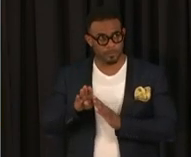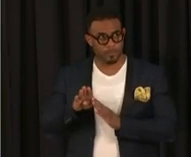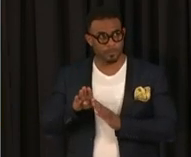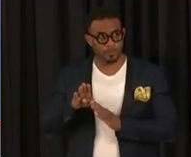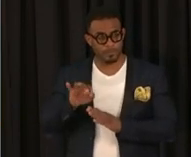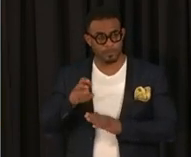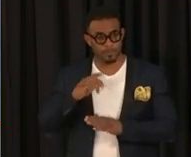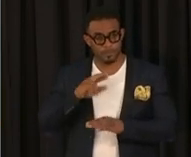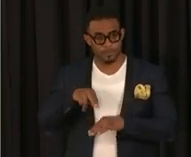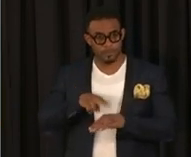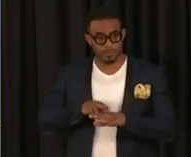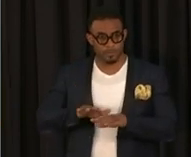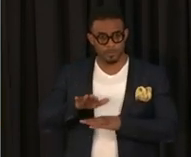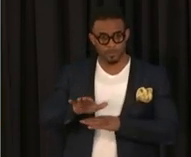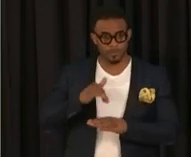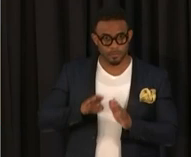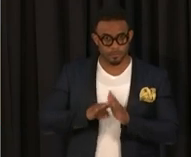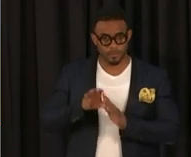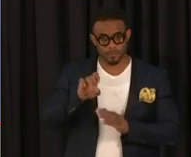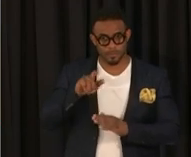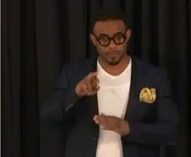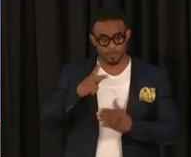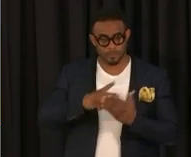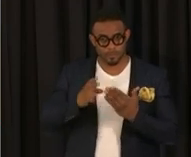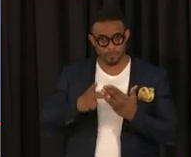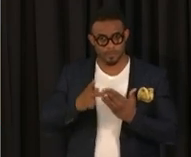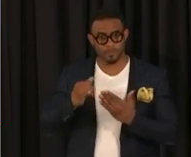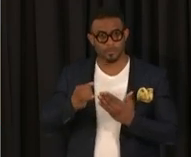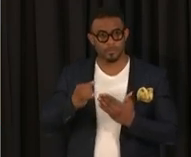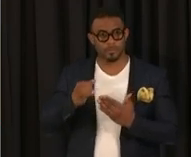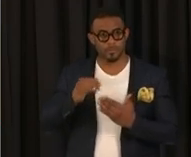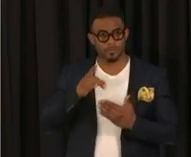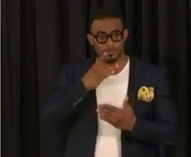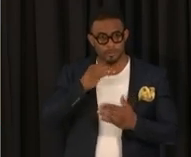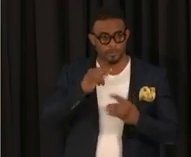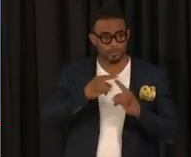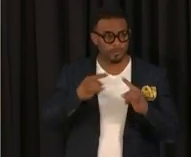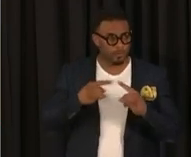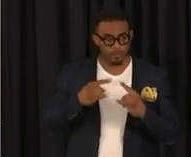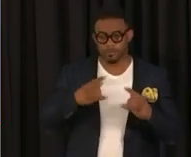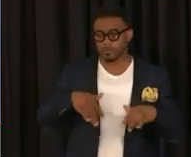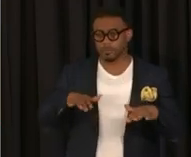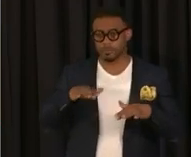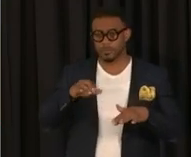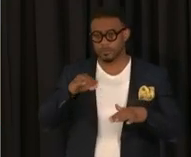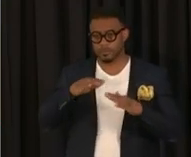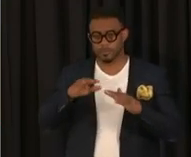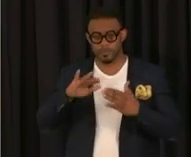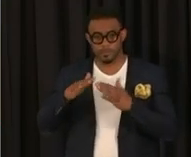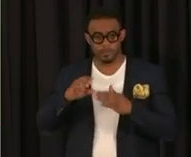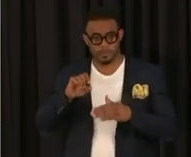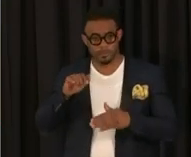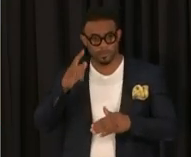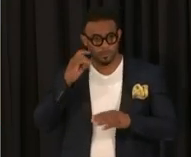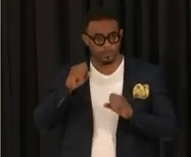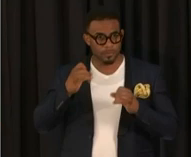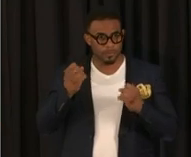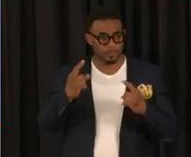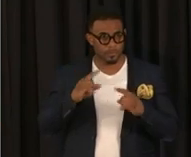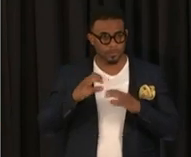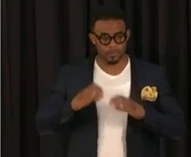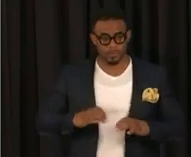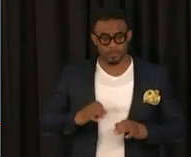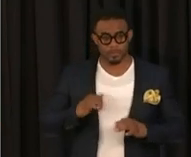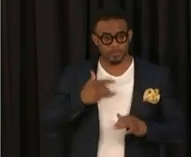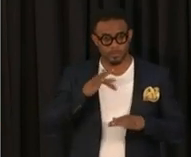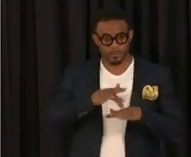firm, but we have a national footprint. We develop solar projects, utility-scale, rooftop solar, and community solar for a host of